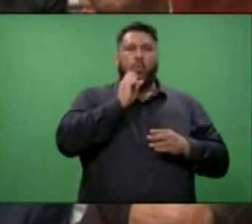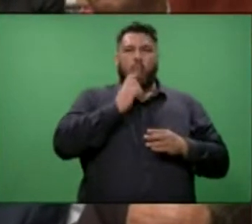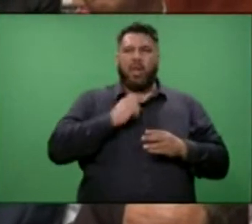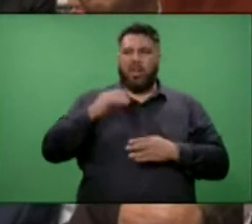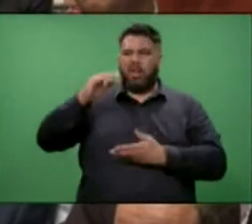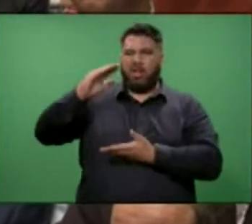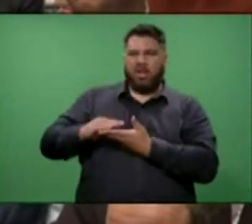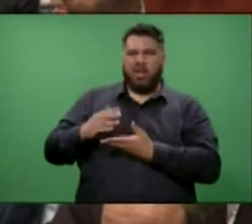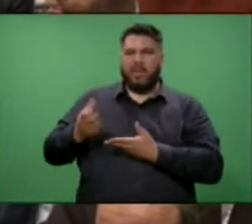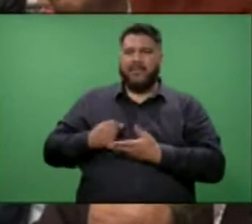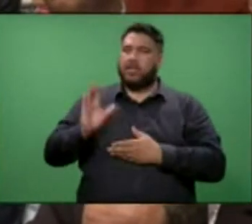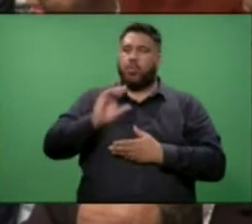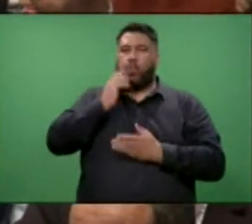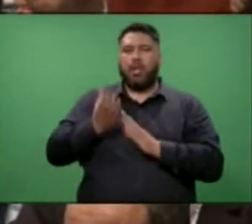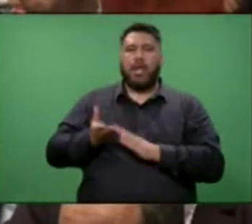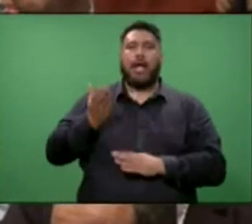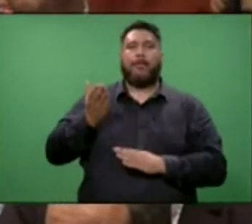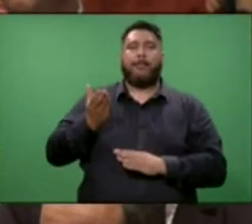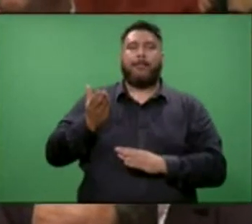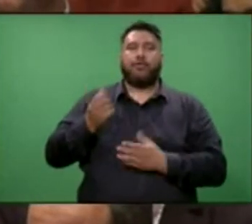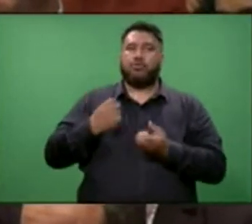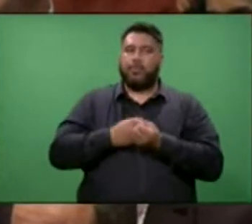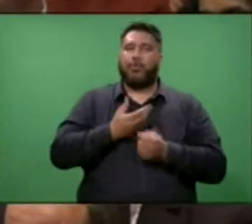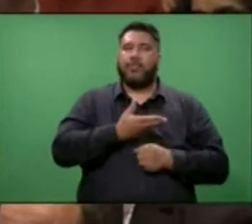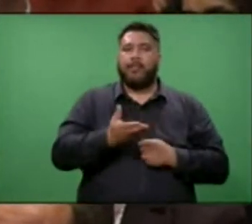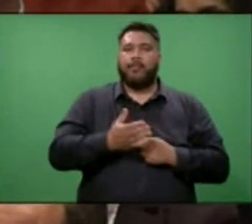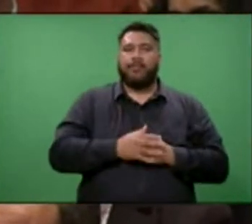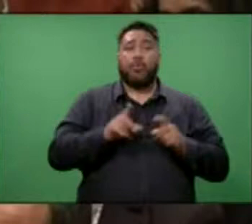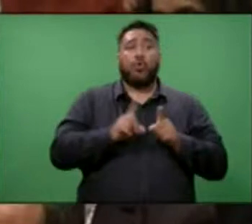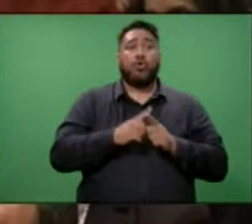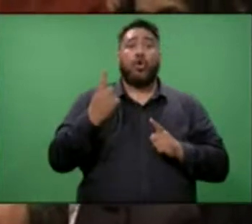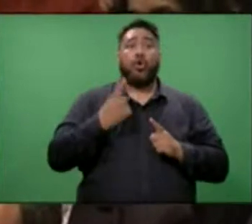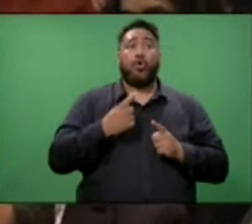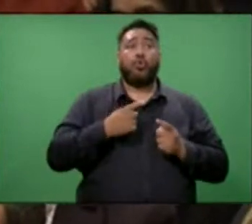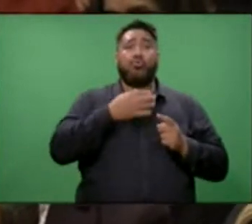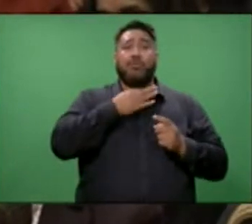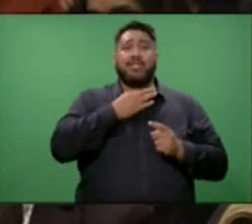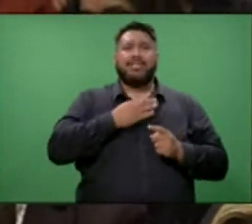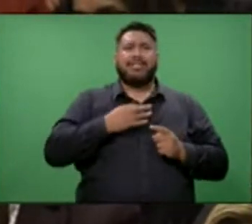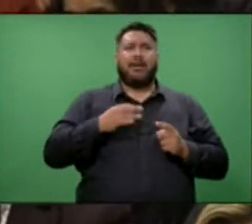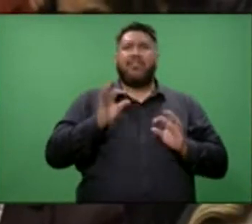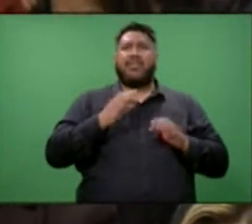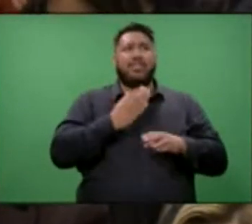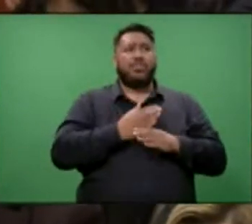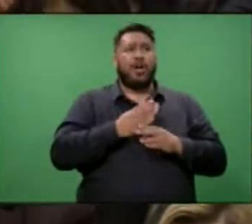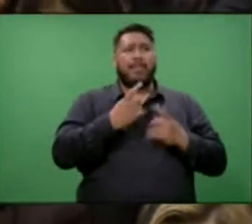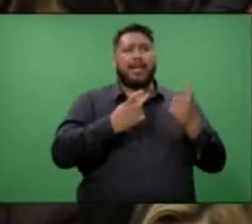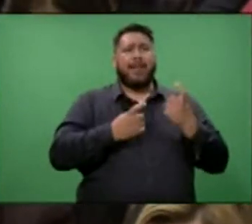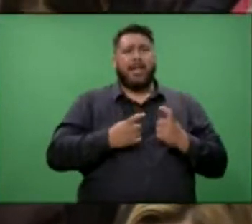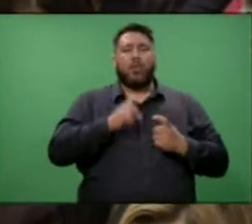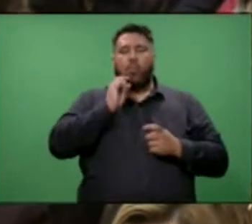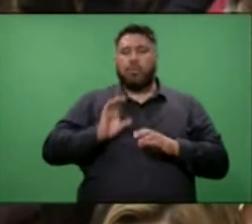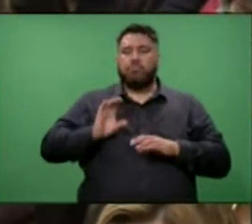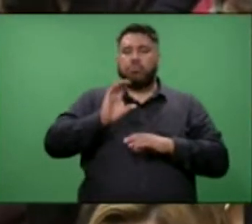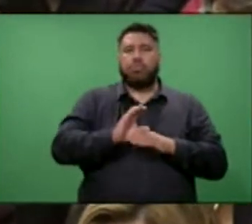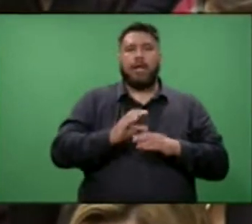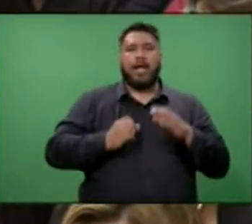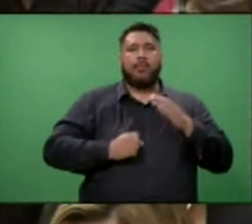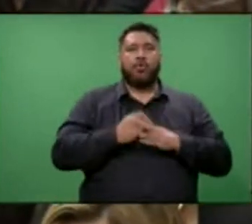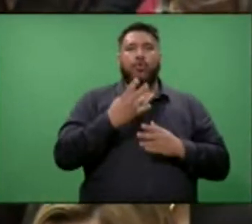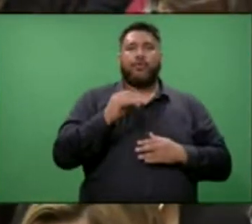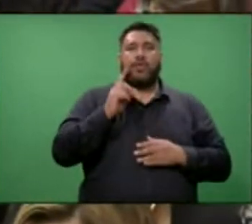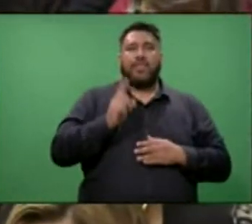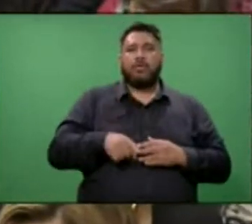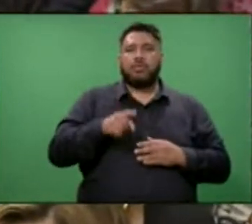work. It will also support those at risk of long-term unemployment through funding up to an additional 40,000 New